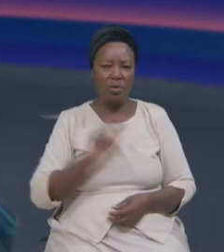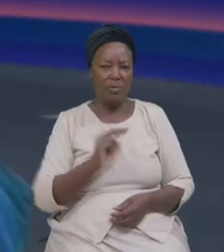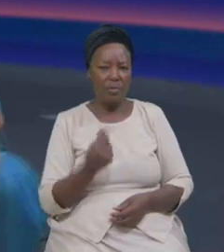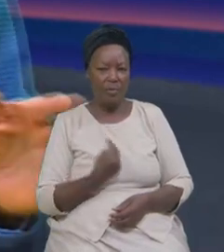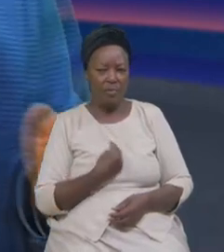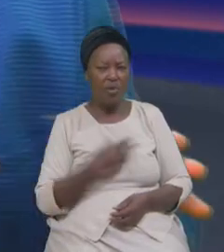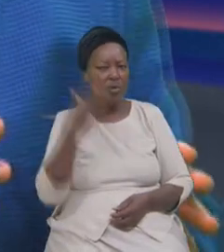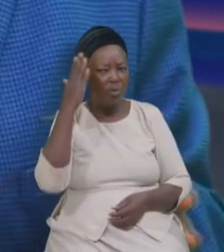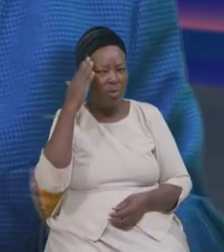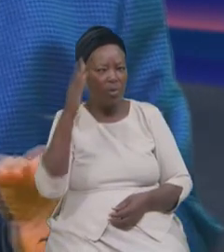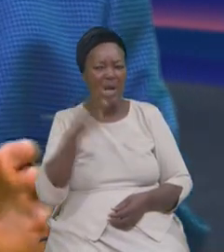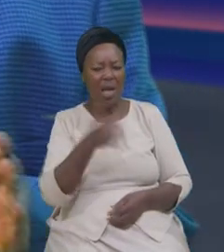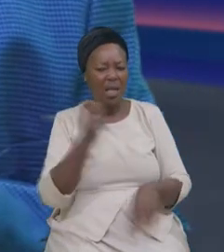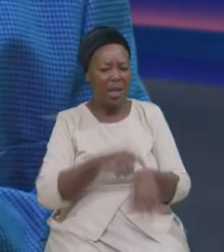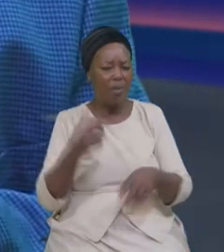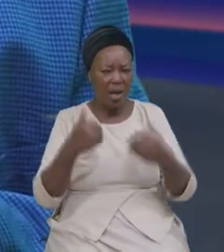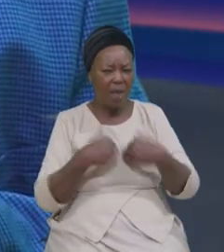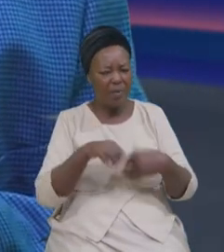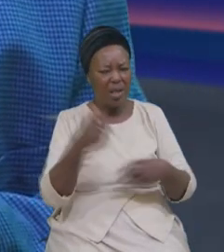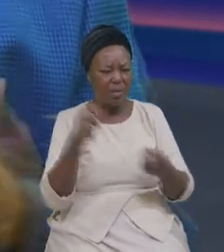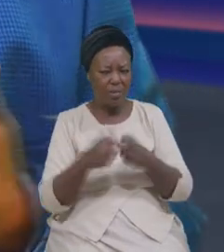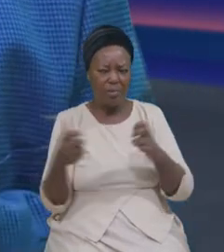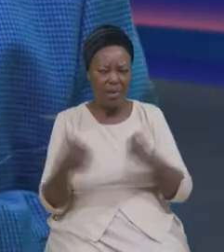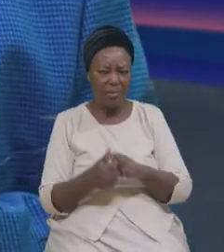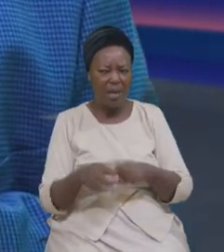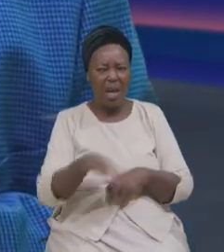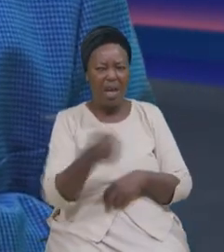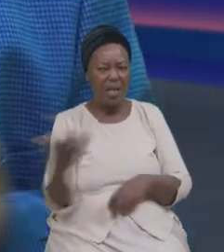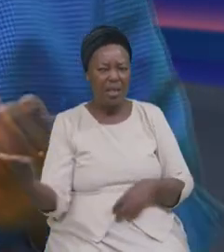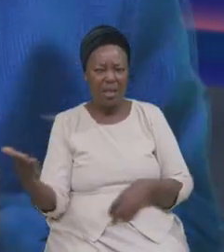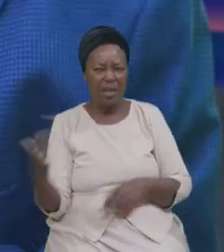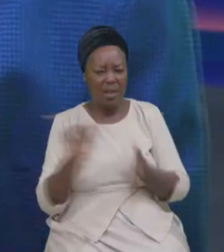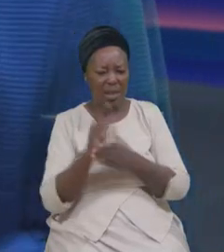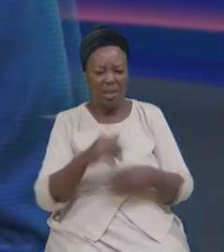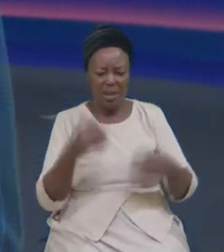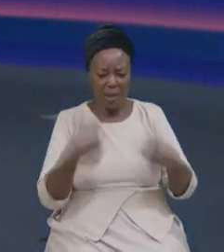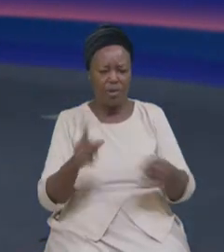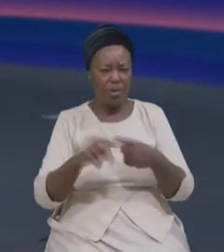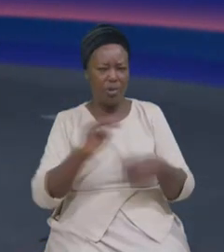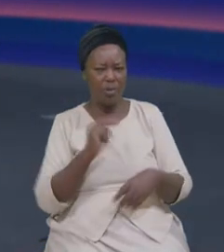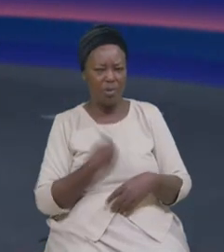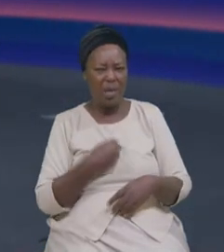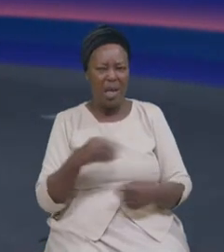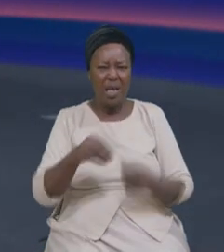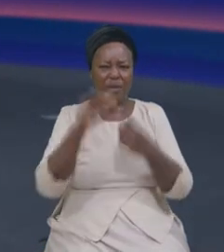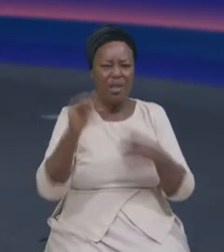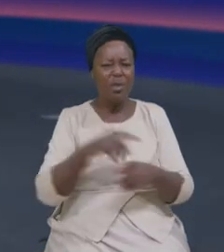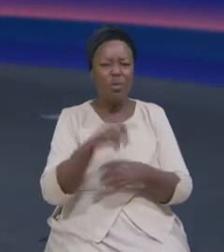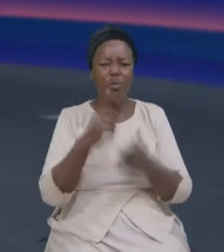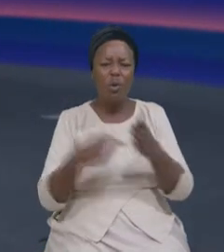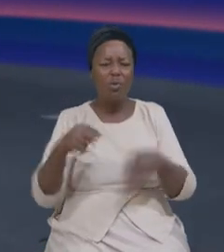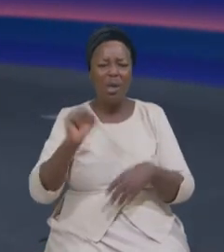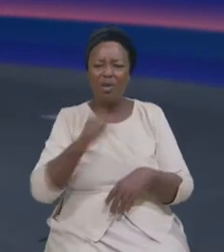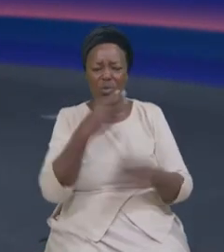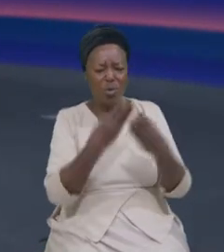have any challenge, any problem, anything confronting us, especially what we cannot deal with, and we